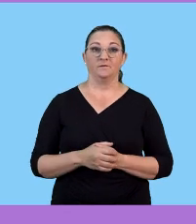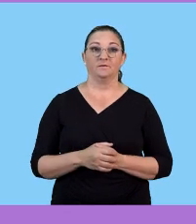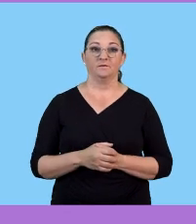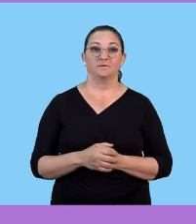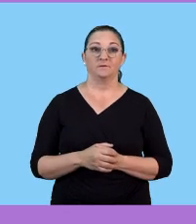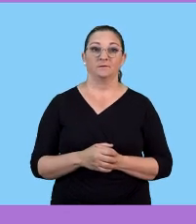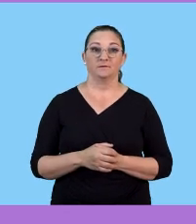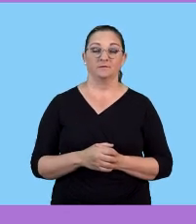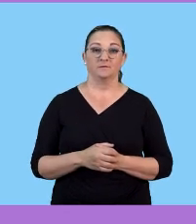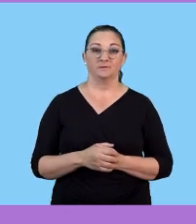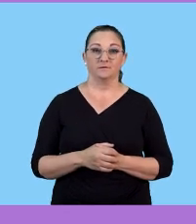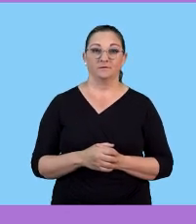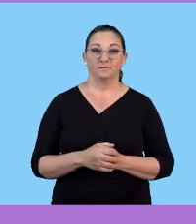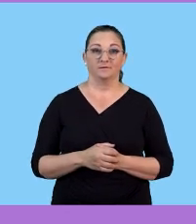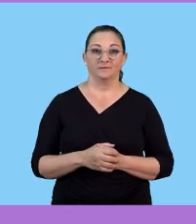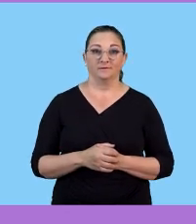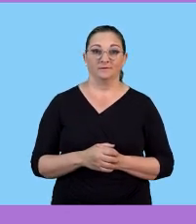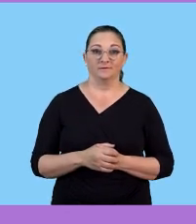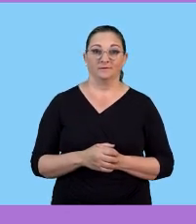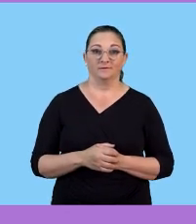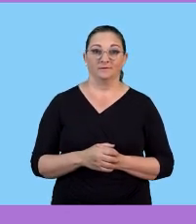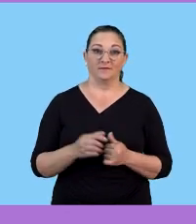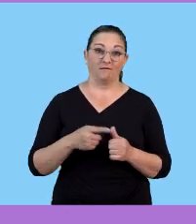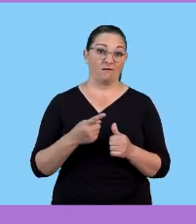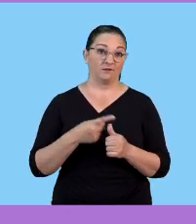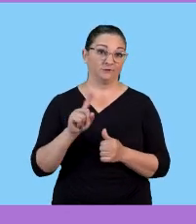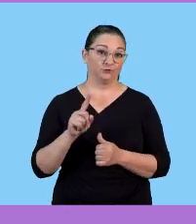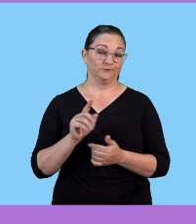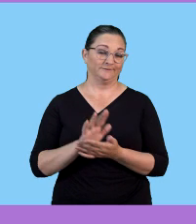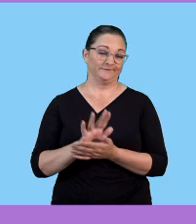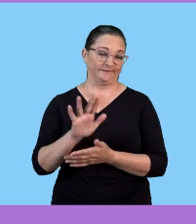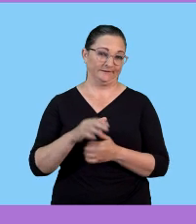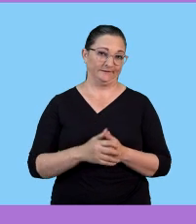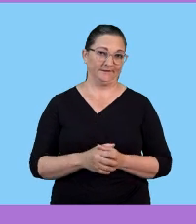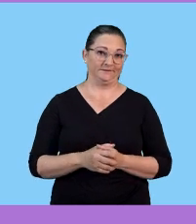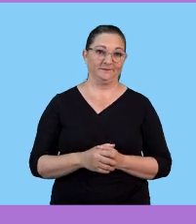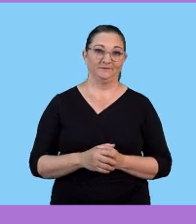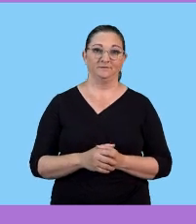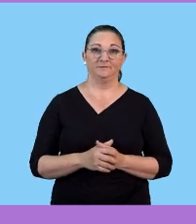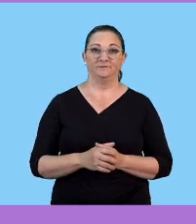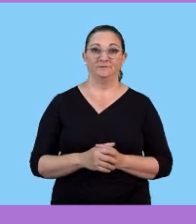15 tins. So I can fit in 15 tins